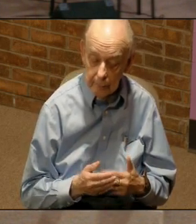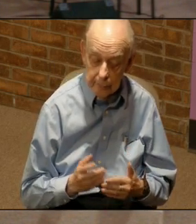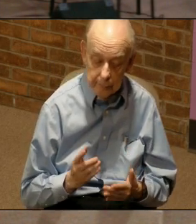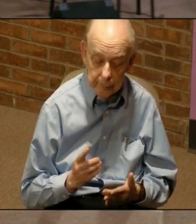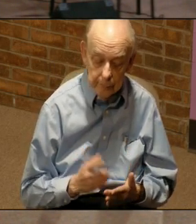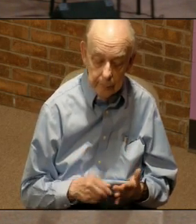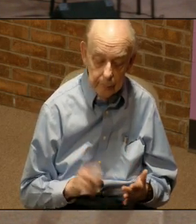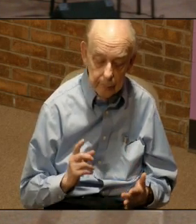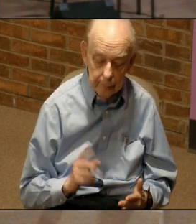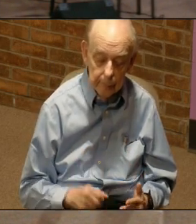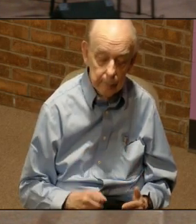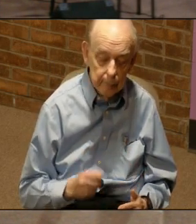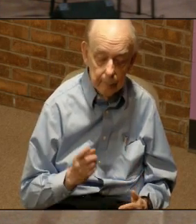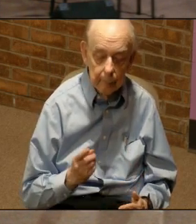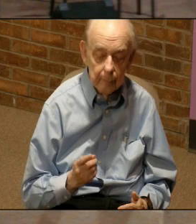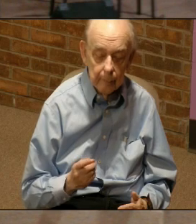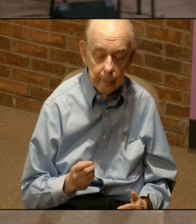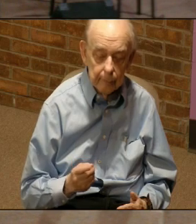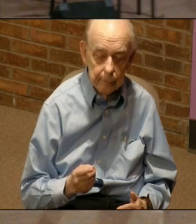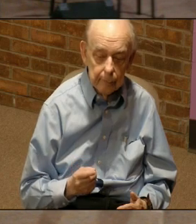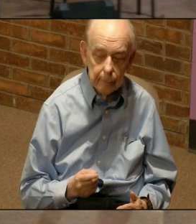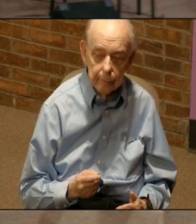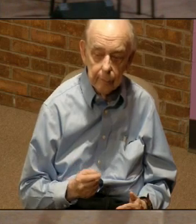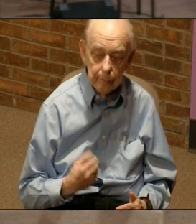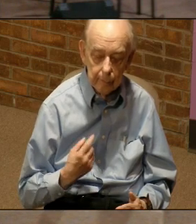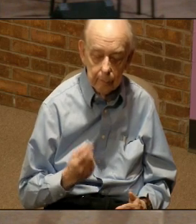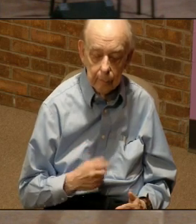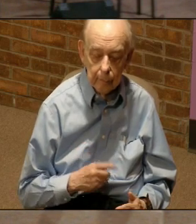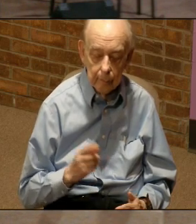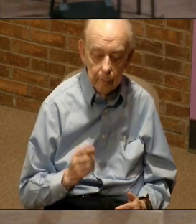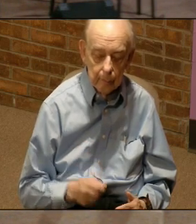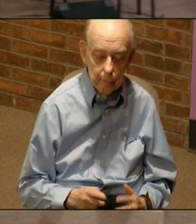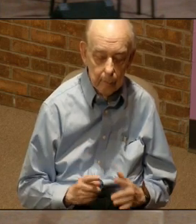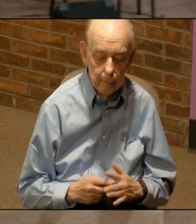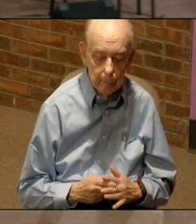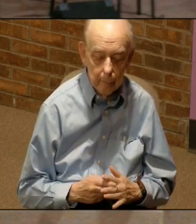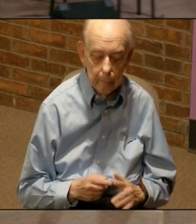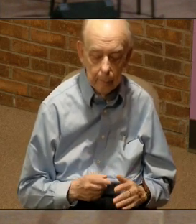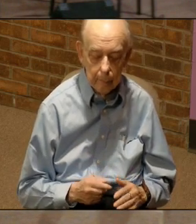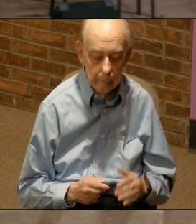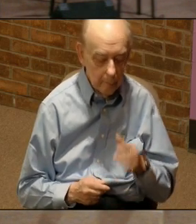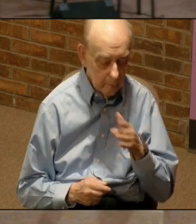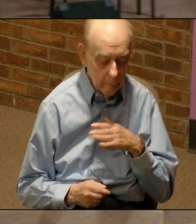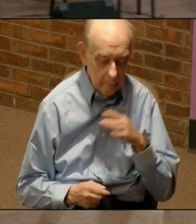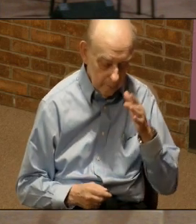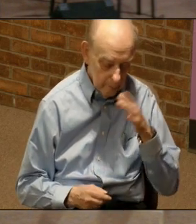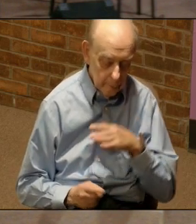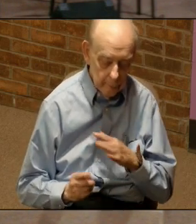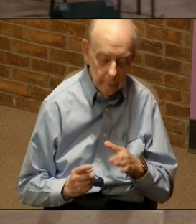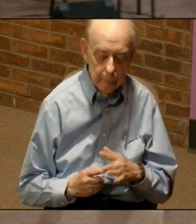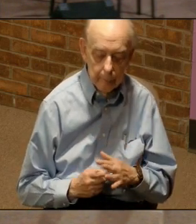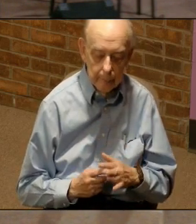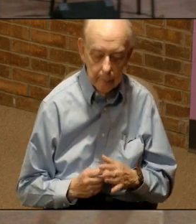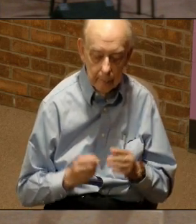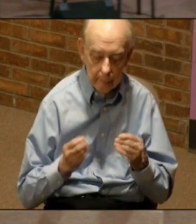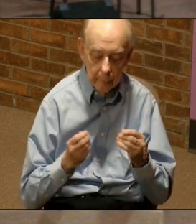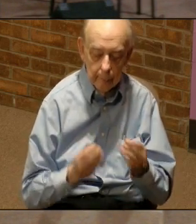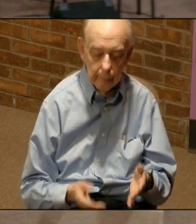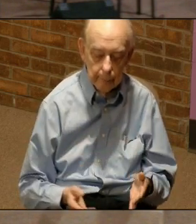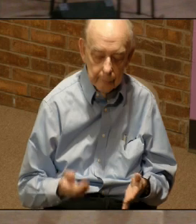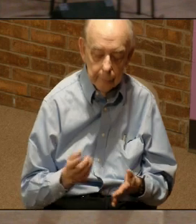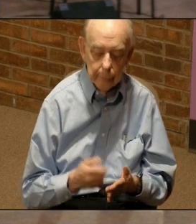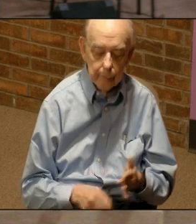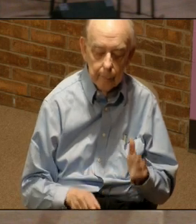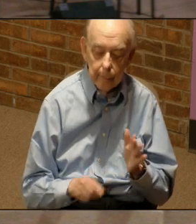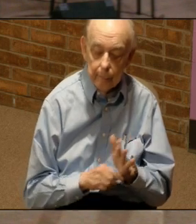we need to understand, and that is this: we need to begin, ladies and gentlemen, to start obeying what